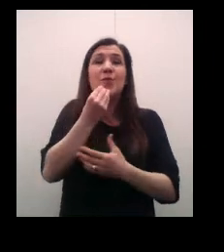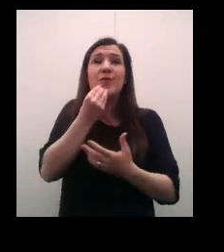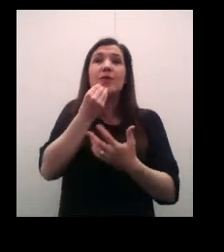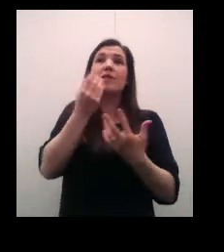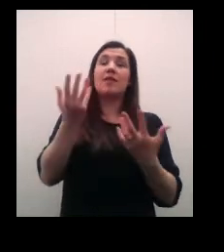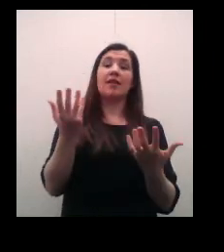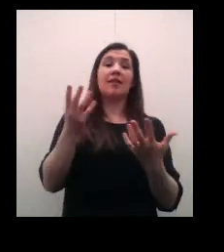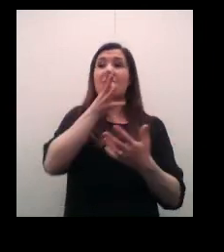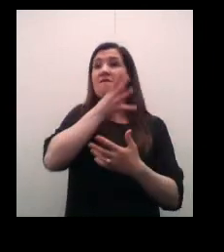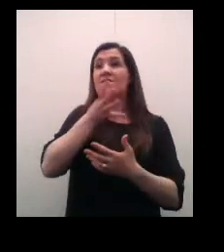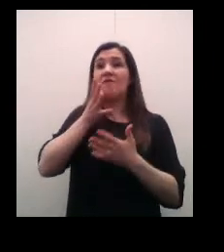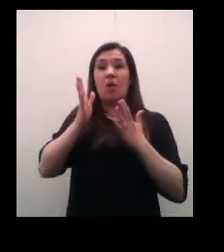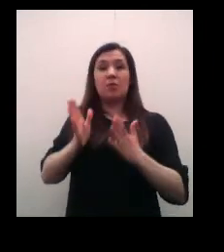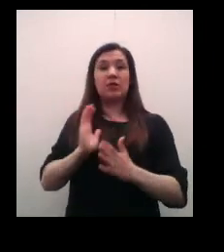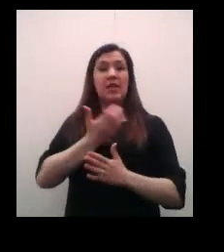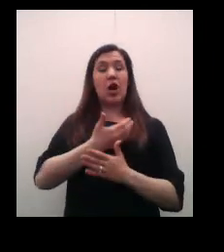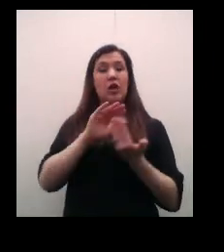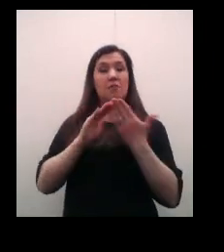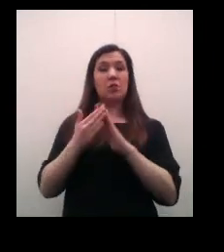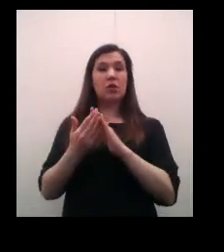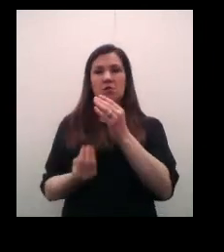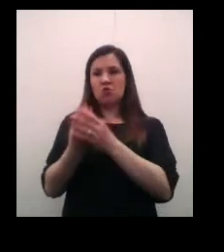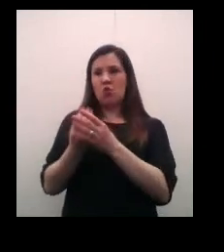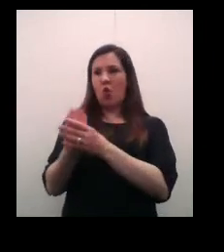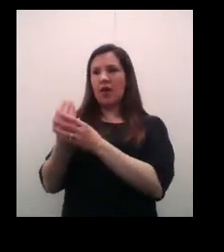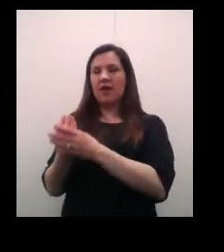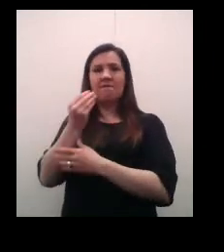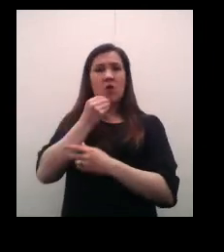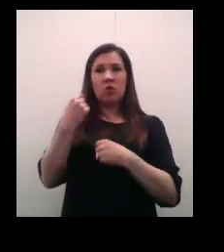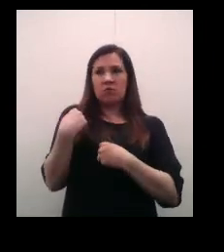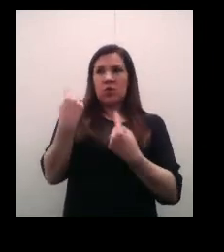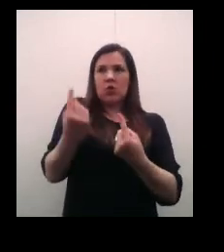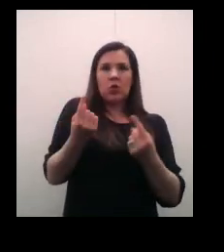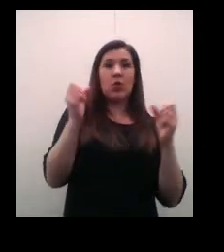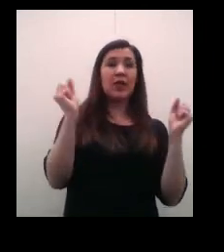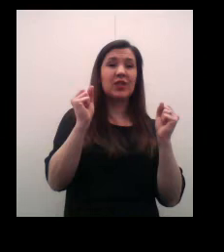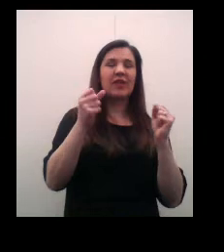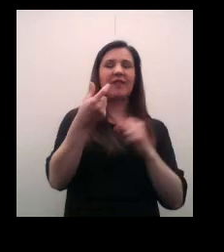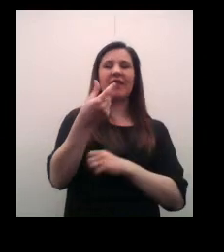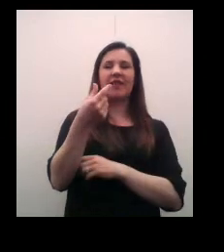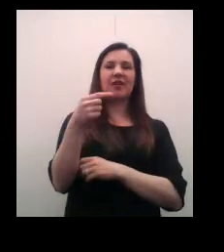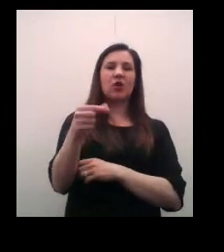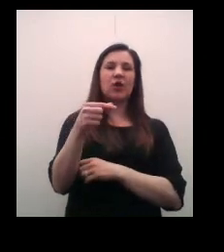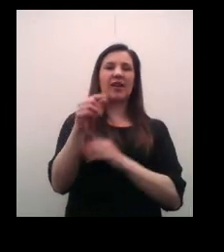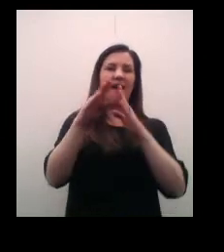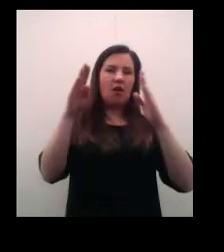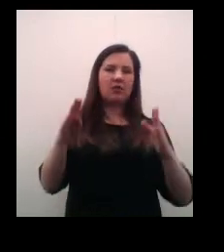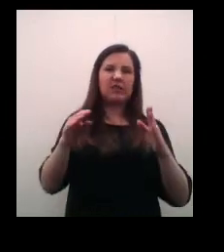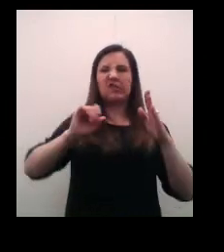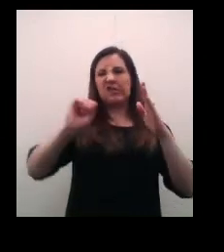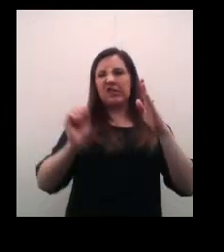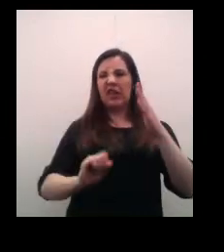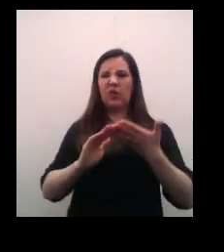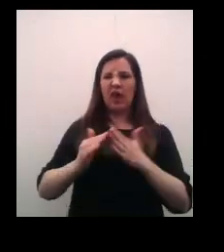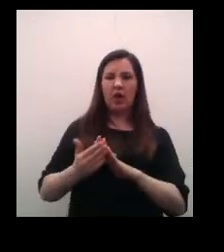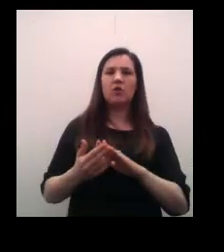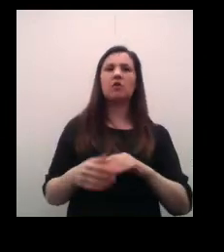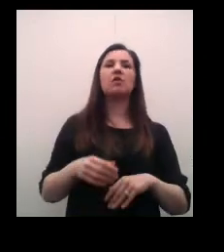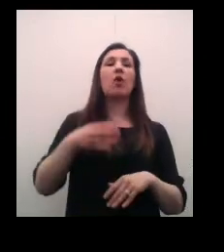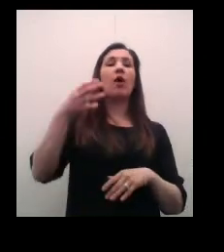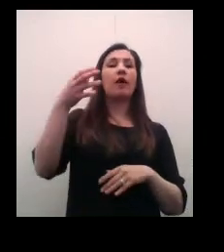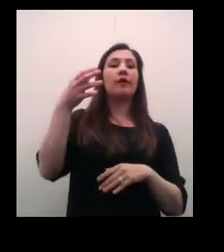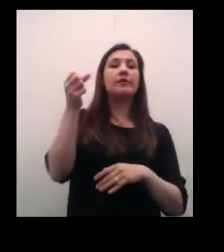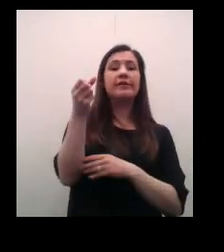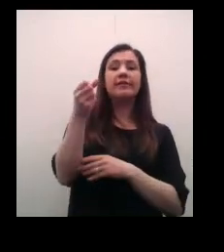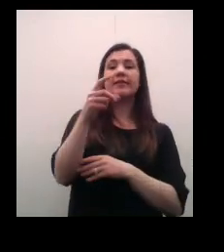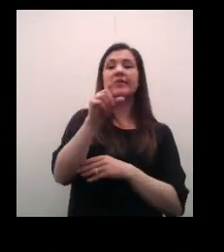what? There are farmers in our community who have been growing our food throughout the winter, as they have the greenhouses in the southern part of the county, or our dairy farmers